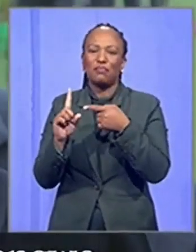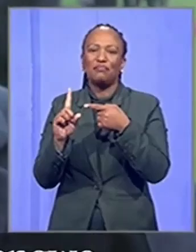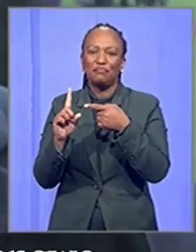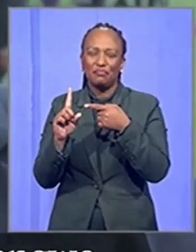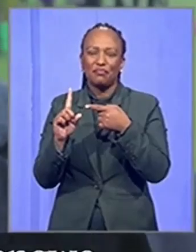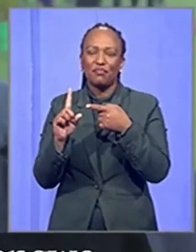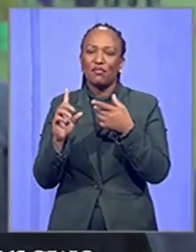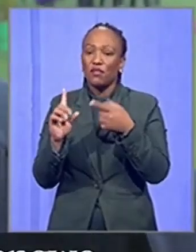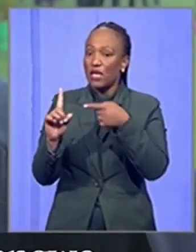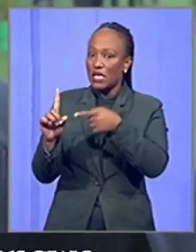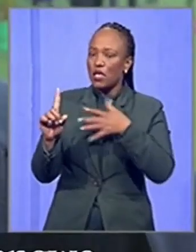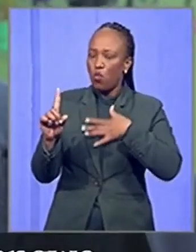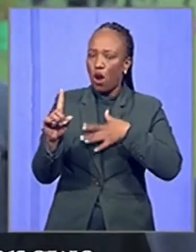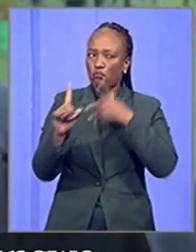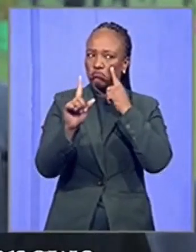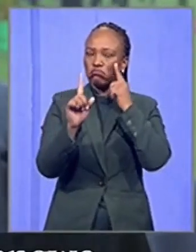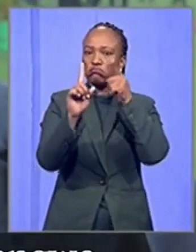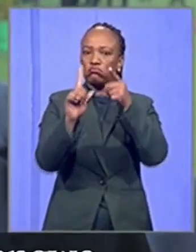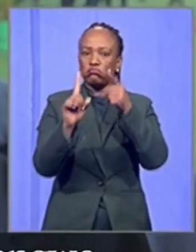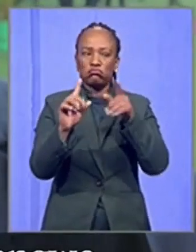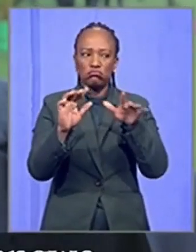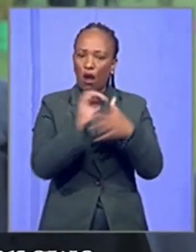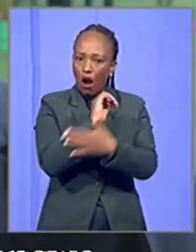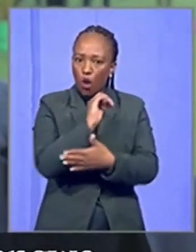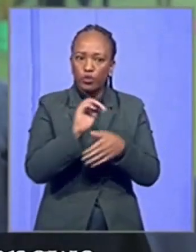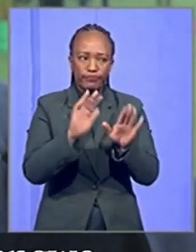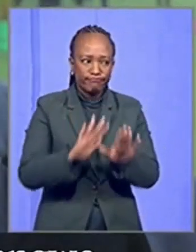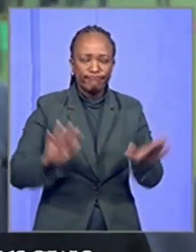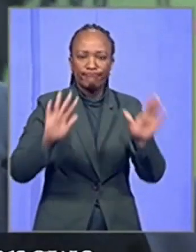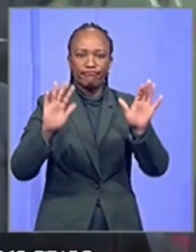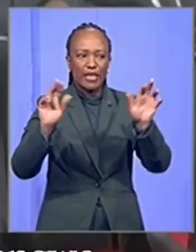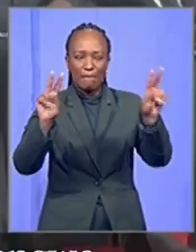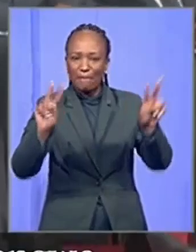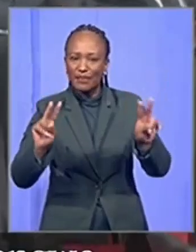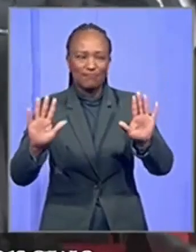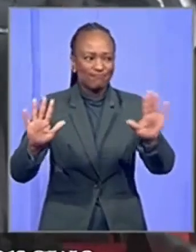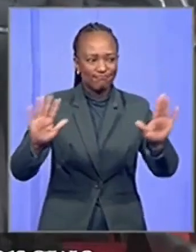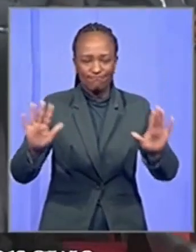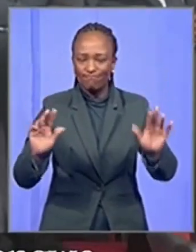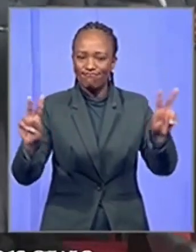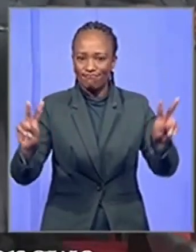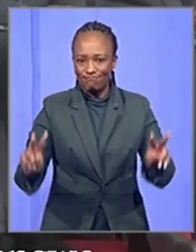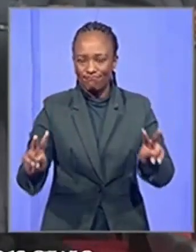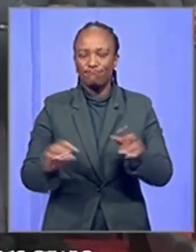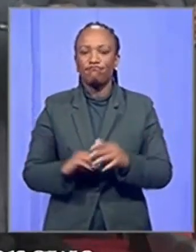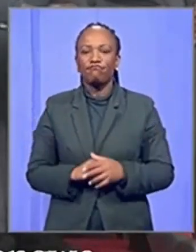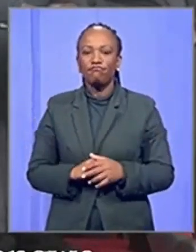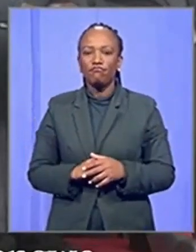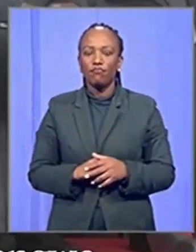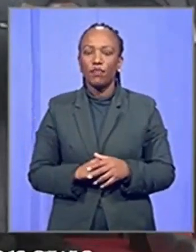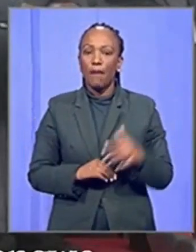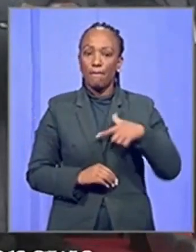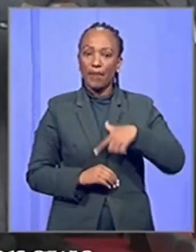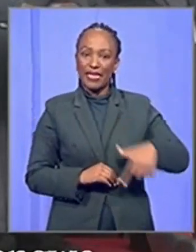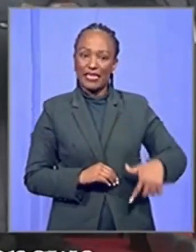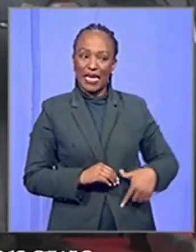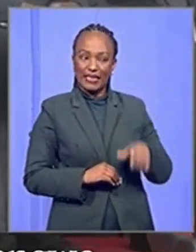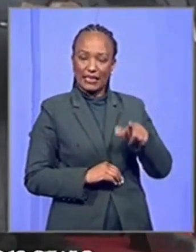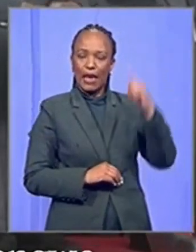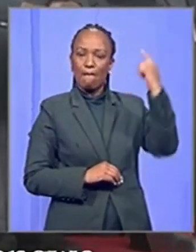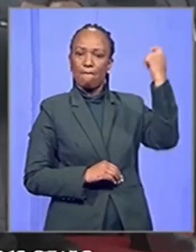He wanted to make sure that there was peace in the country. Khabagare mopresidente wa Malawi Lazarus Chakwera a